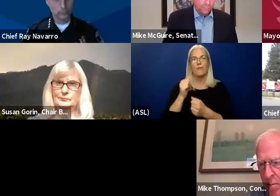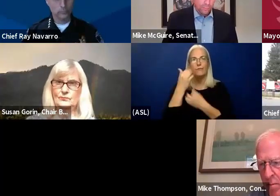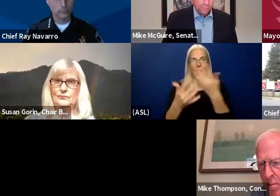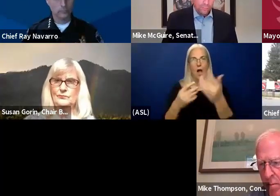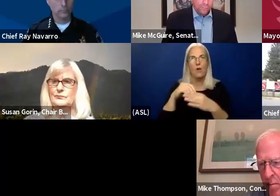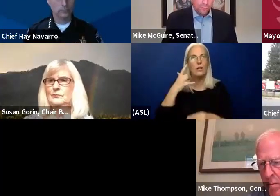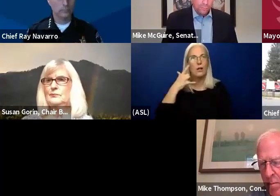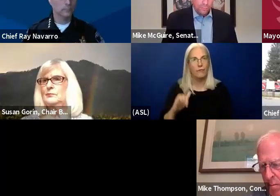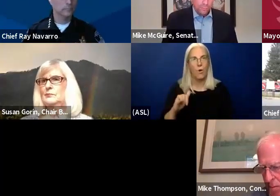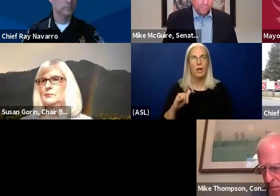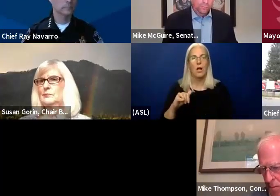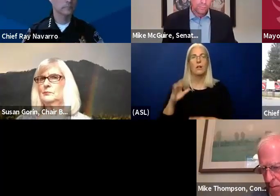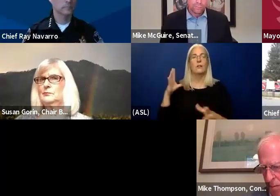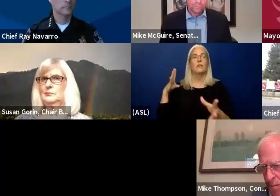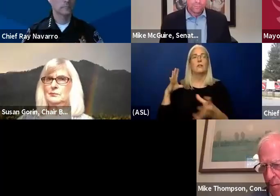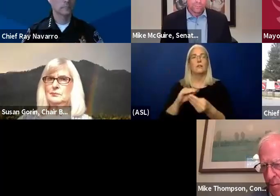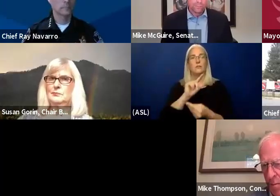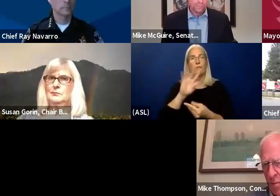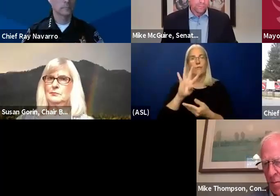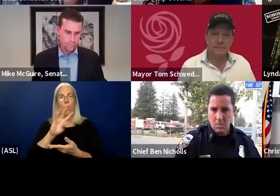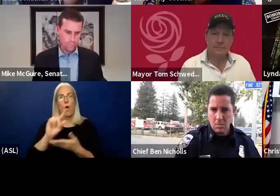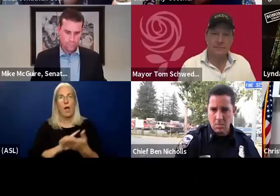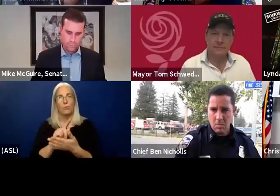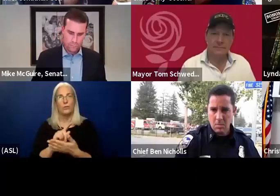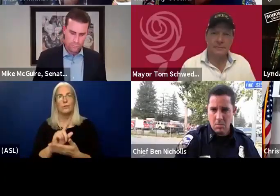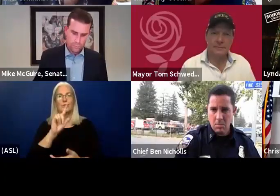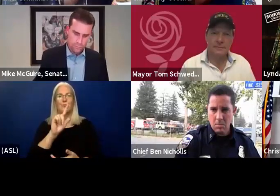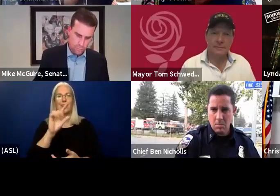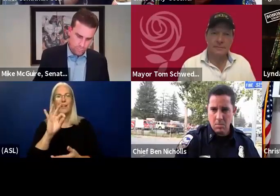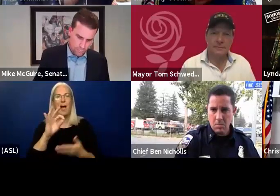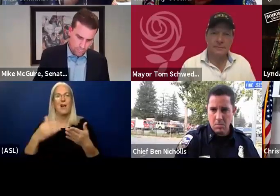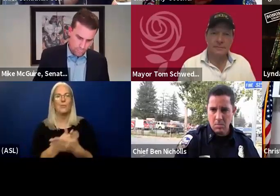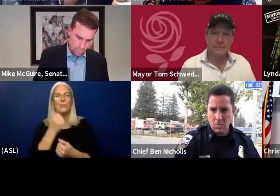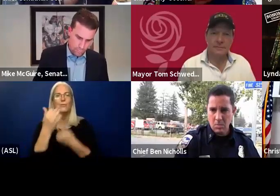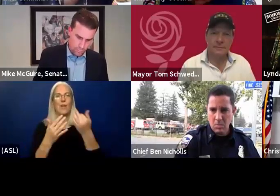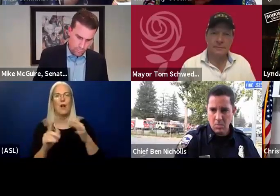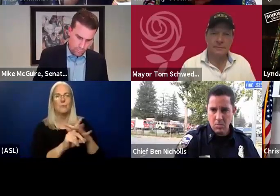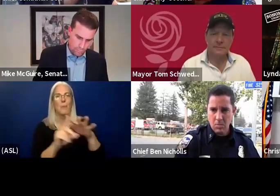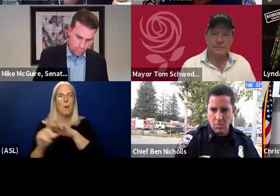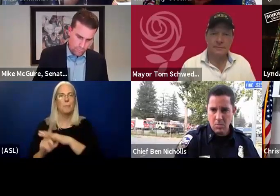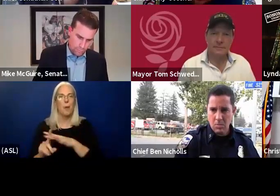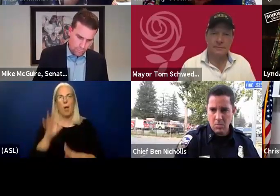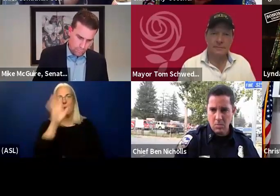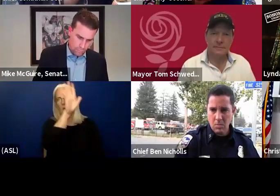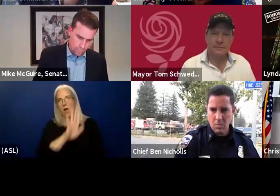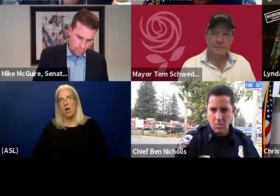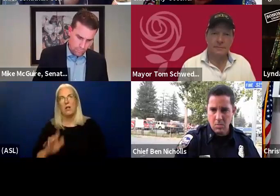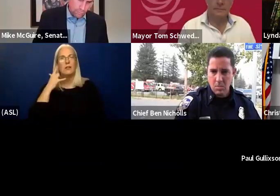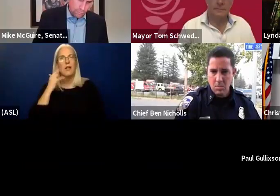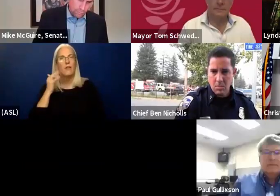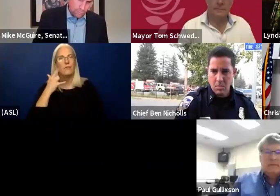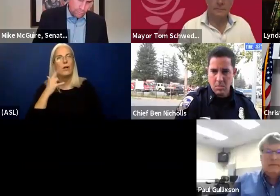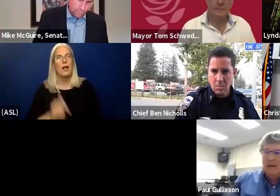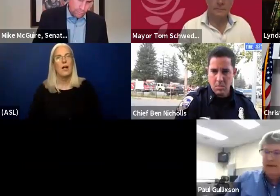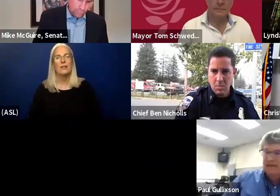been reported and fought across the state, and we are ominously close to hitting that 4 million acres